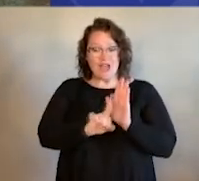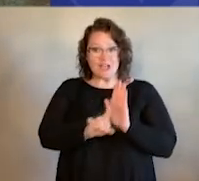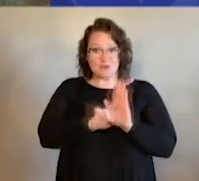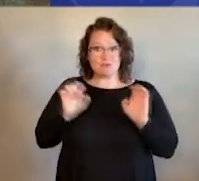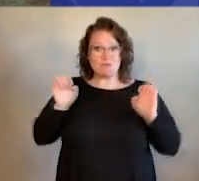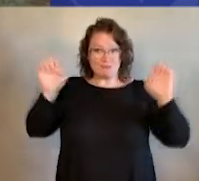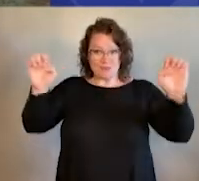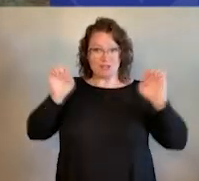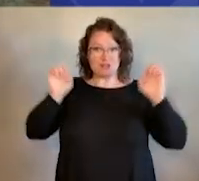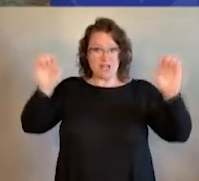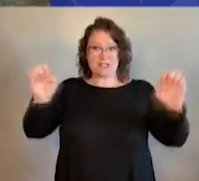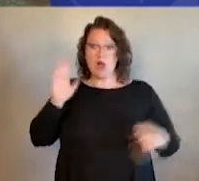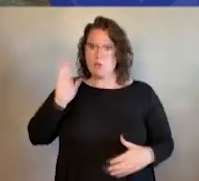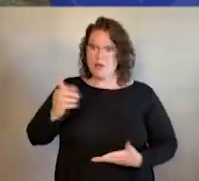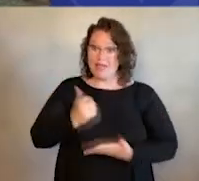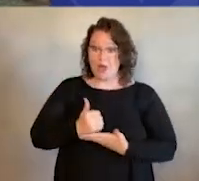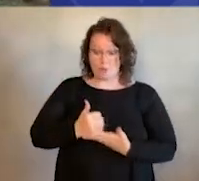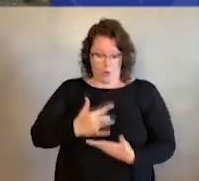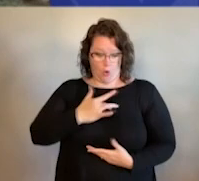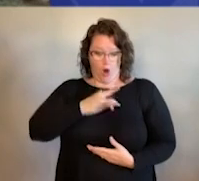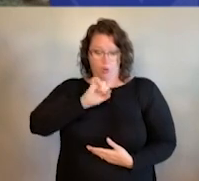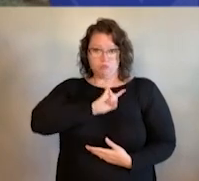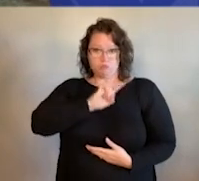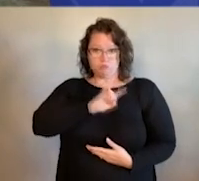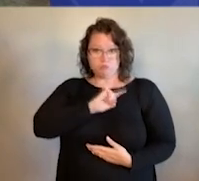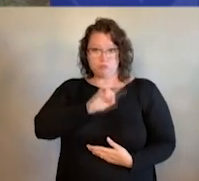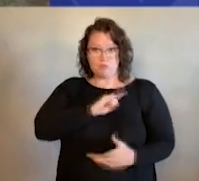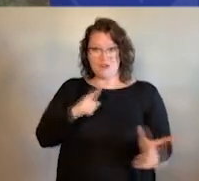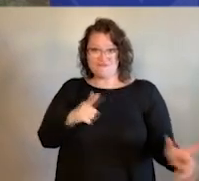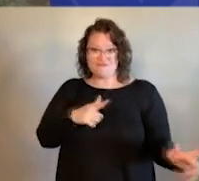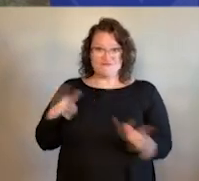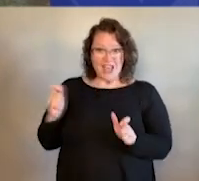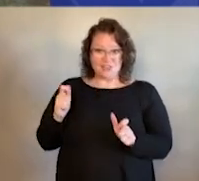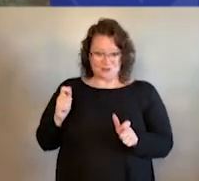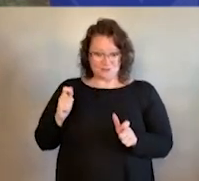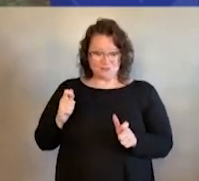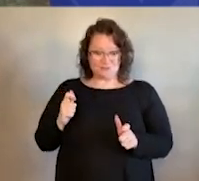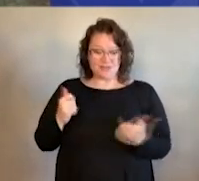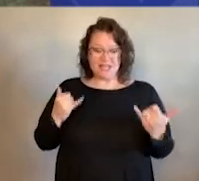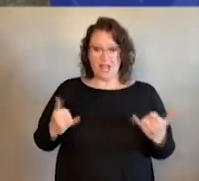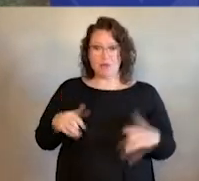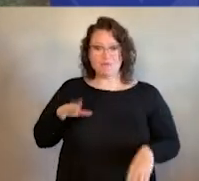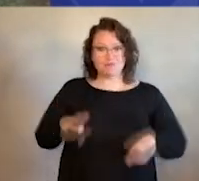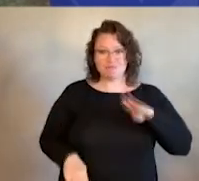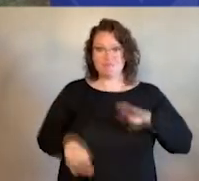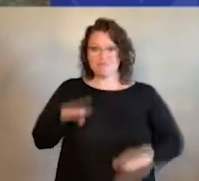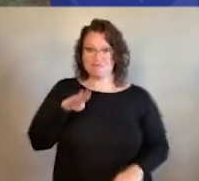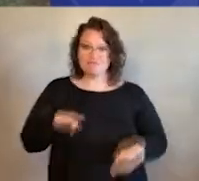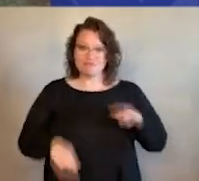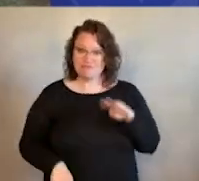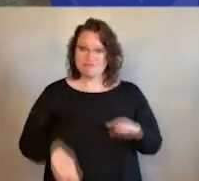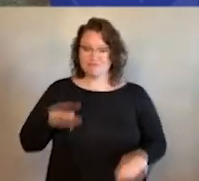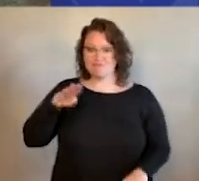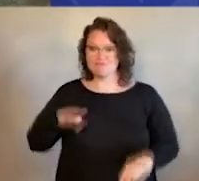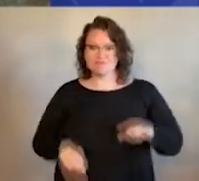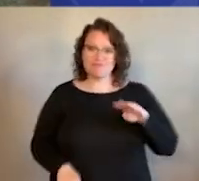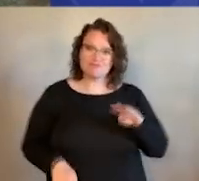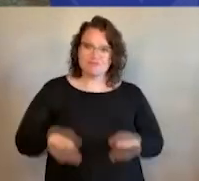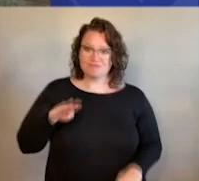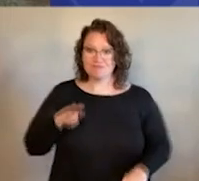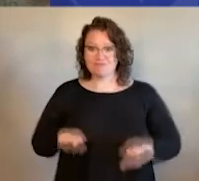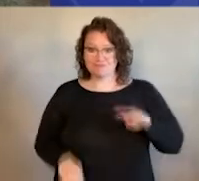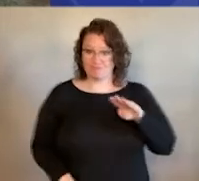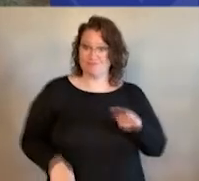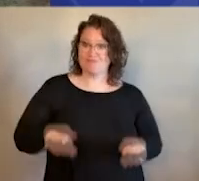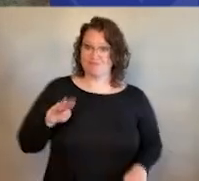These exercises will help your heart beat faster. So let's get started. We're going to start marching in place. March. Pick